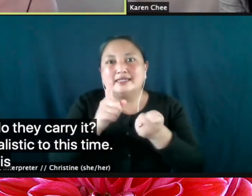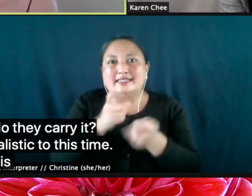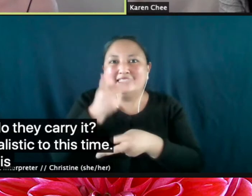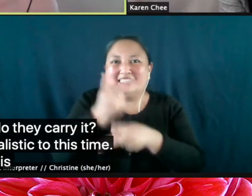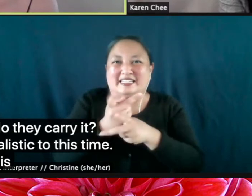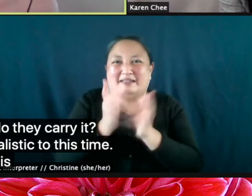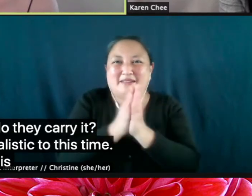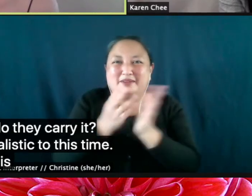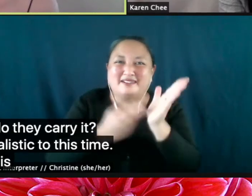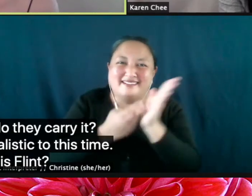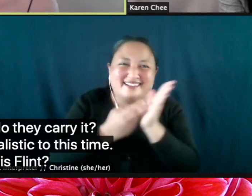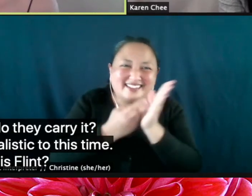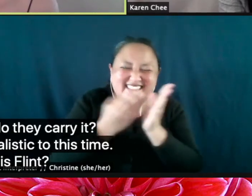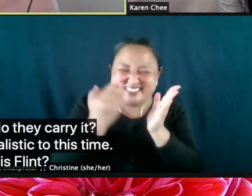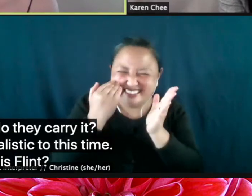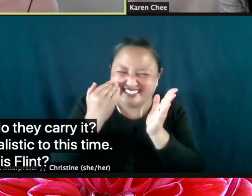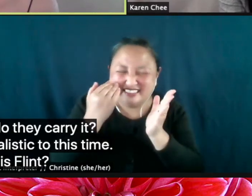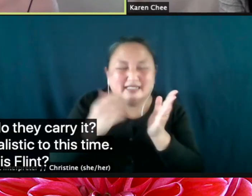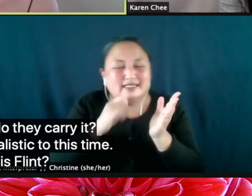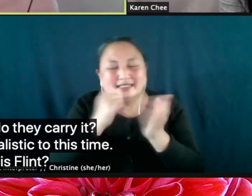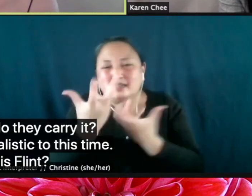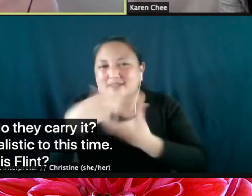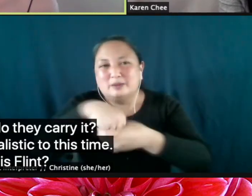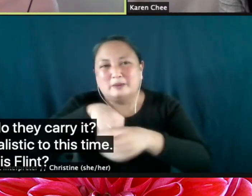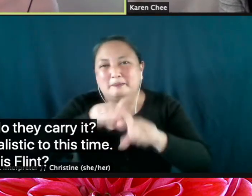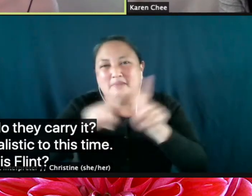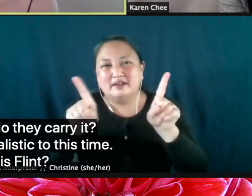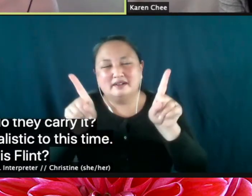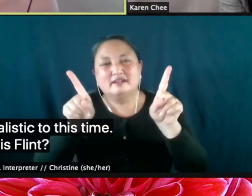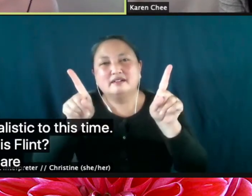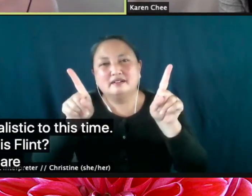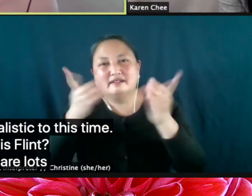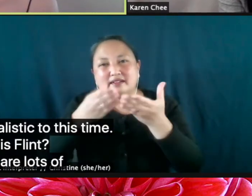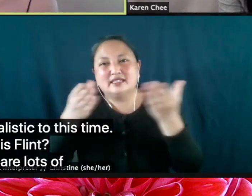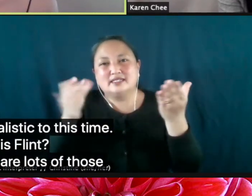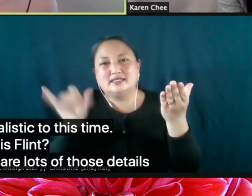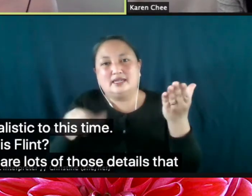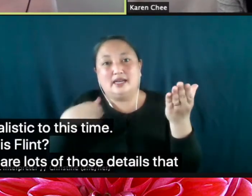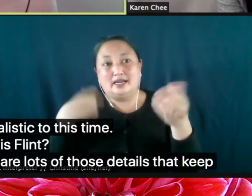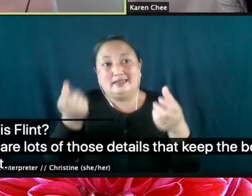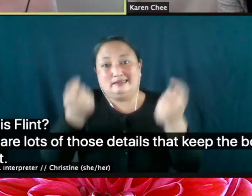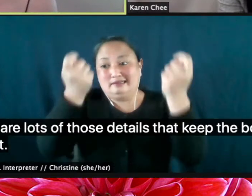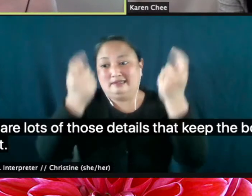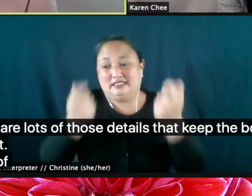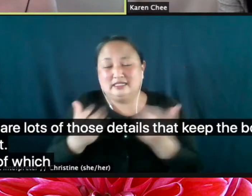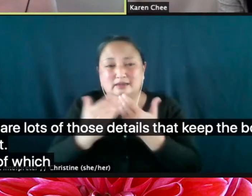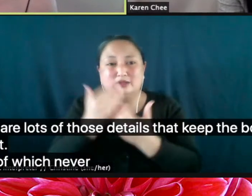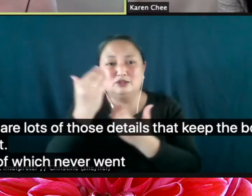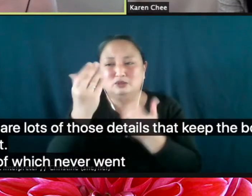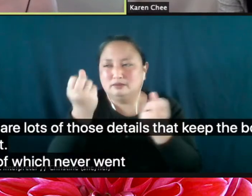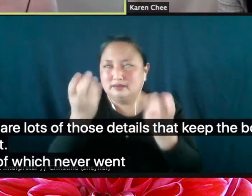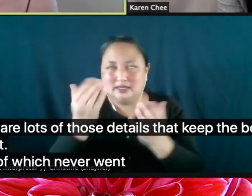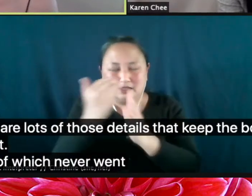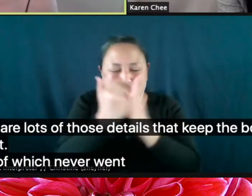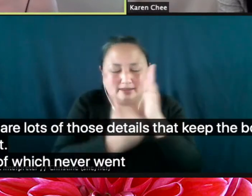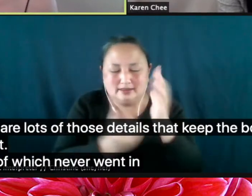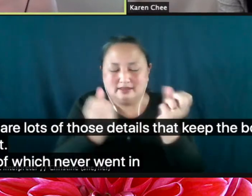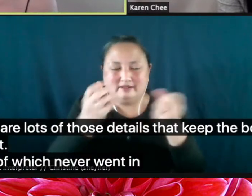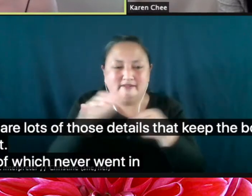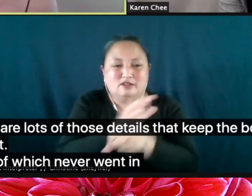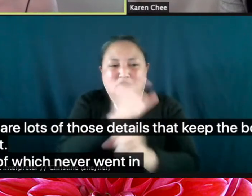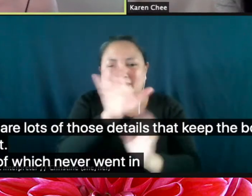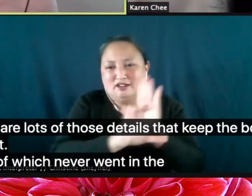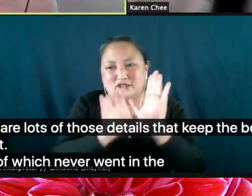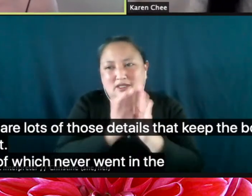which never went in. But as far as things that I threw away, there are just too many to list. Like entire characters have been